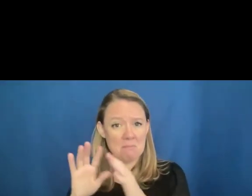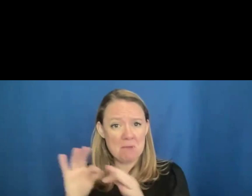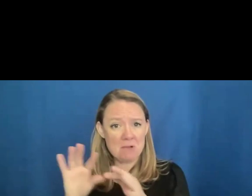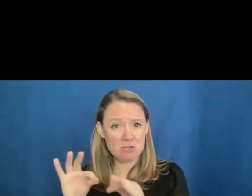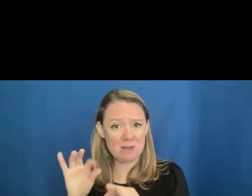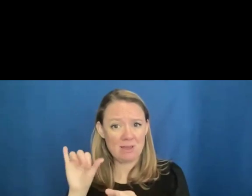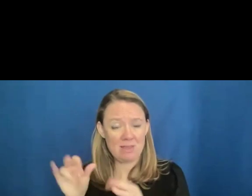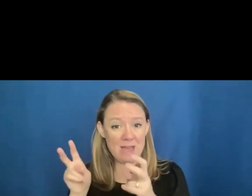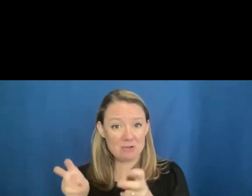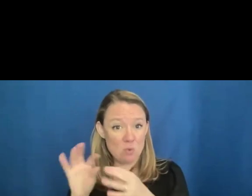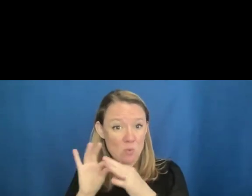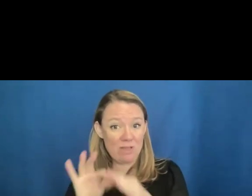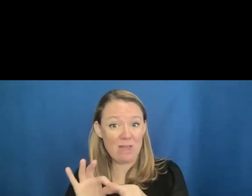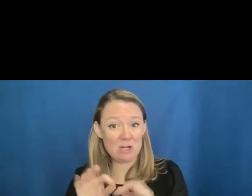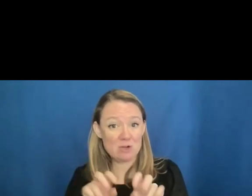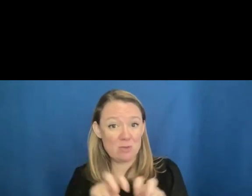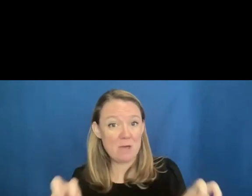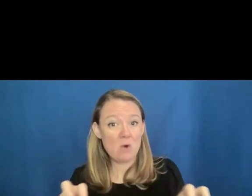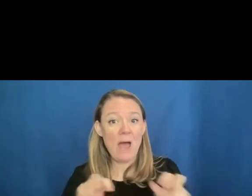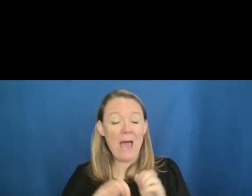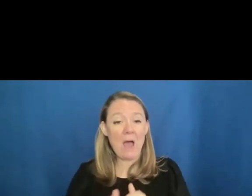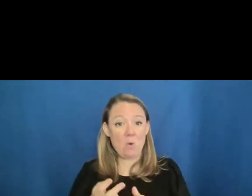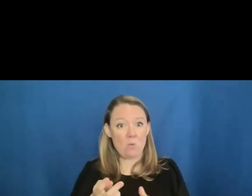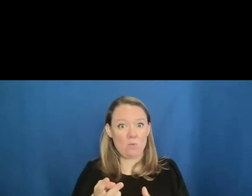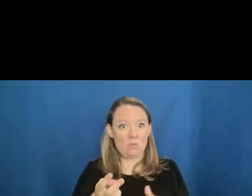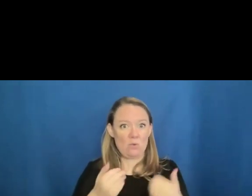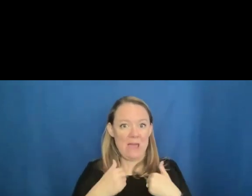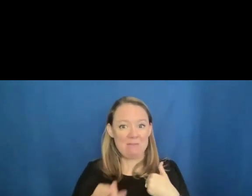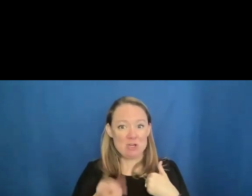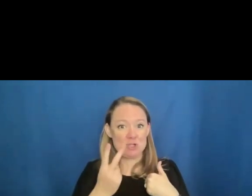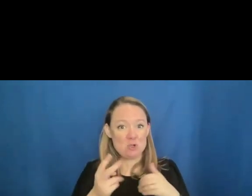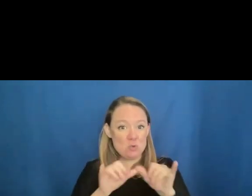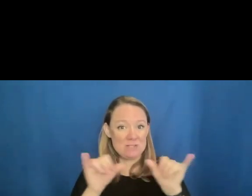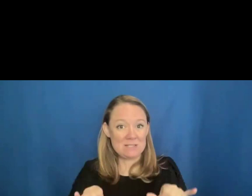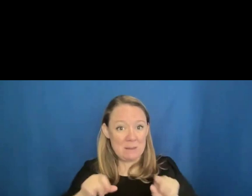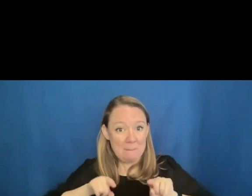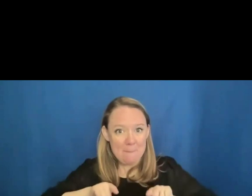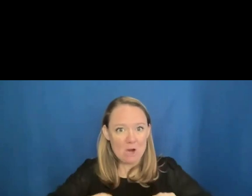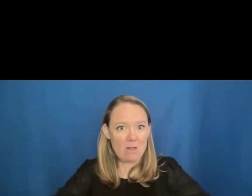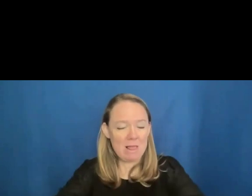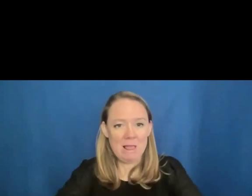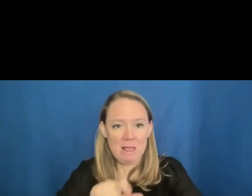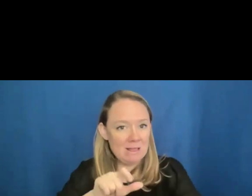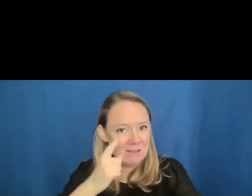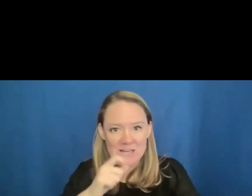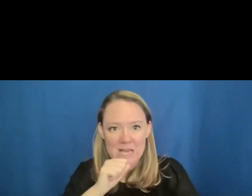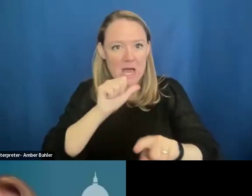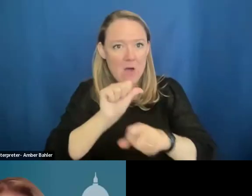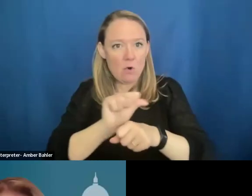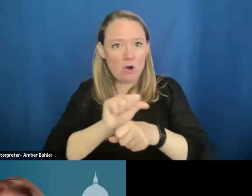the almost parallel systems that aren't working for people. Representative Orwell.